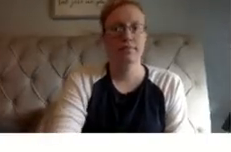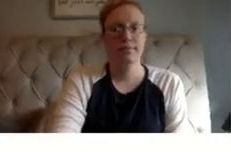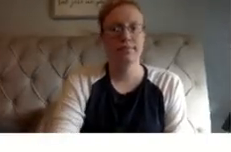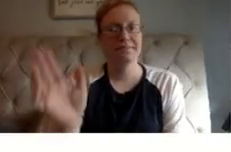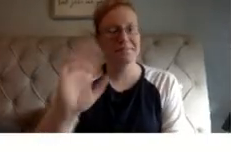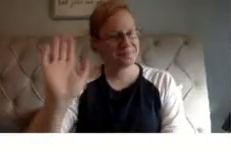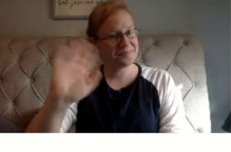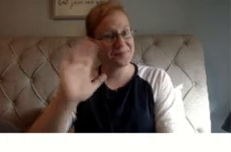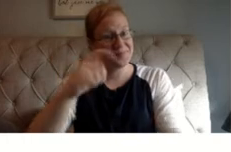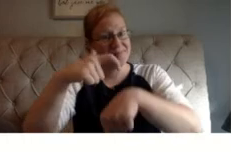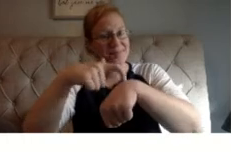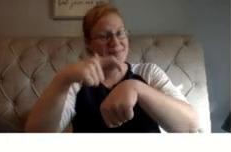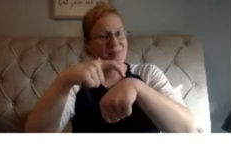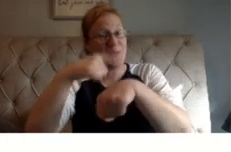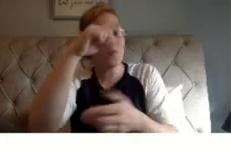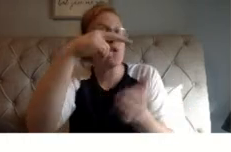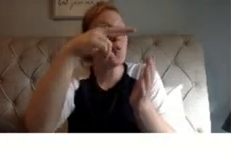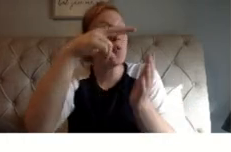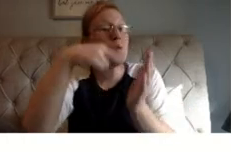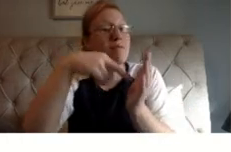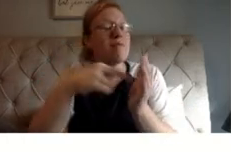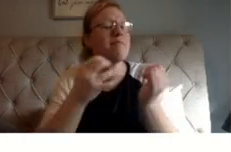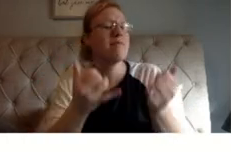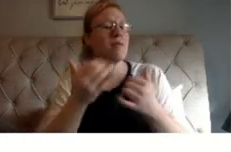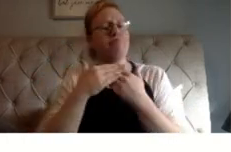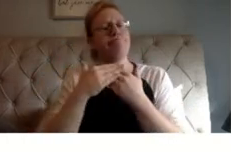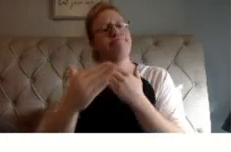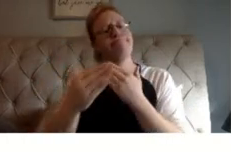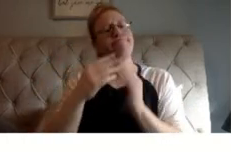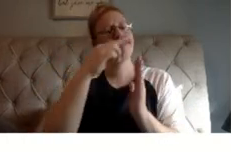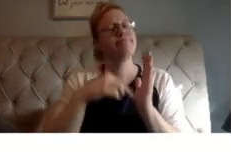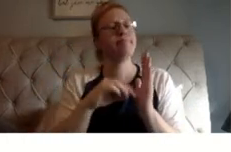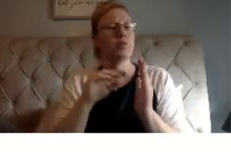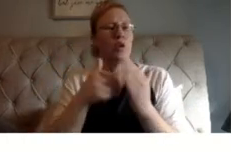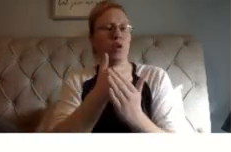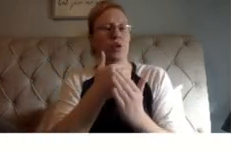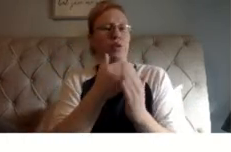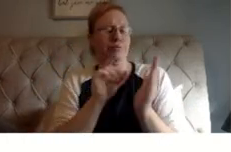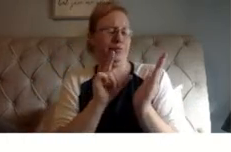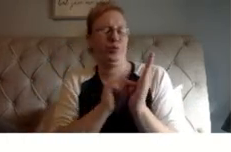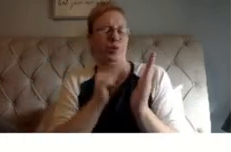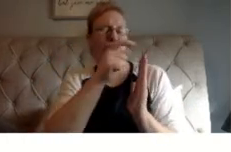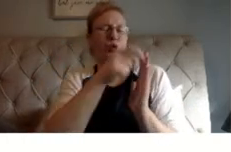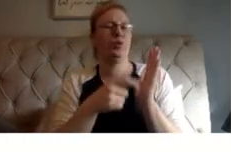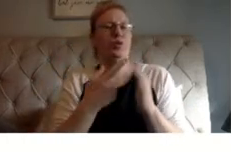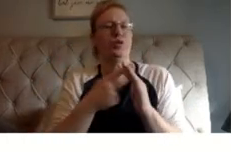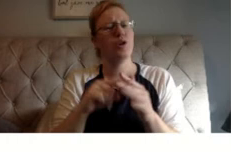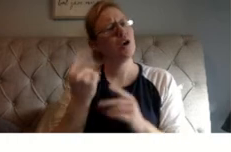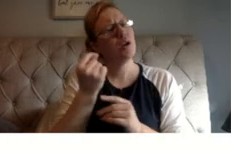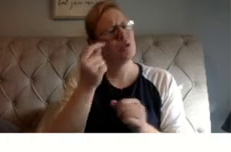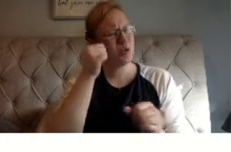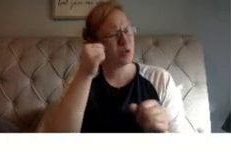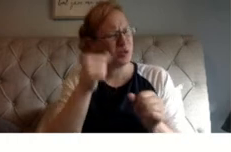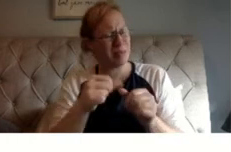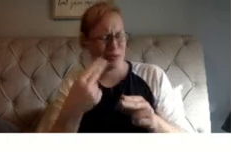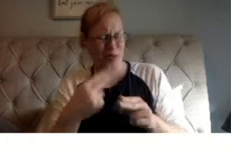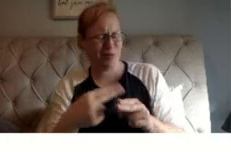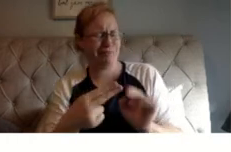Hi guys, it's time for reading. We're going to go ahead and keep reading our news article that we started on Tuesday. Who can remember what that was